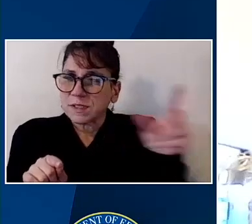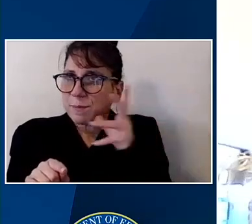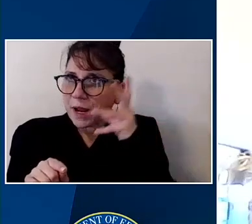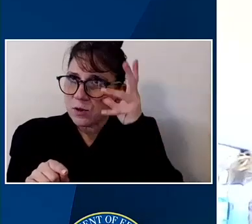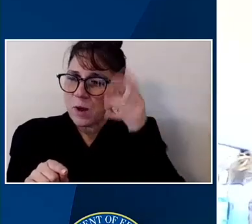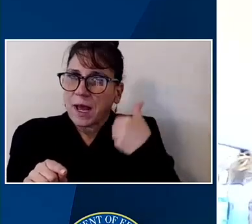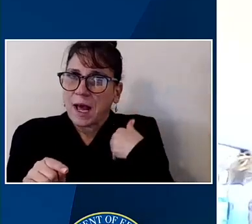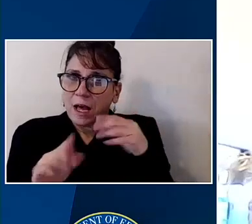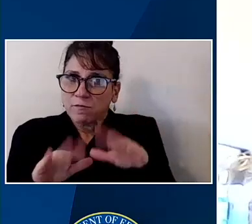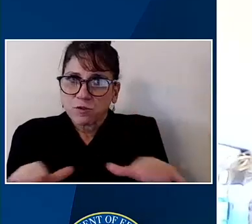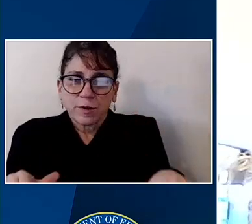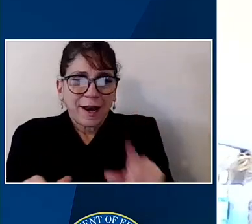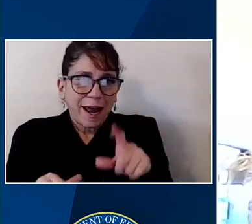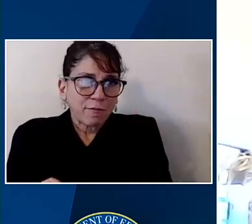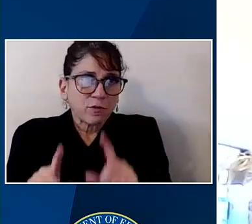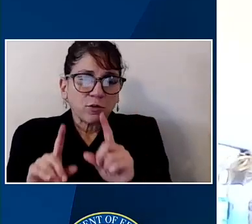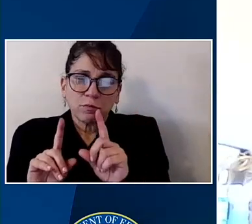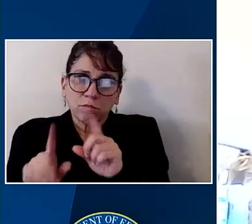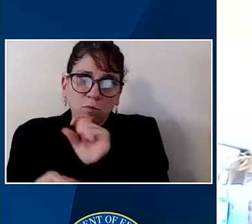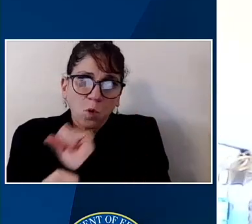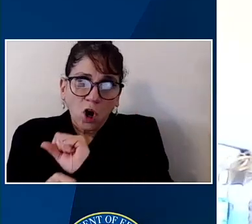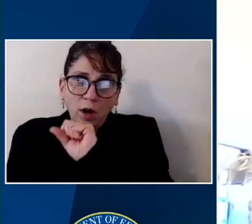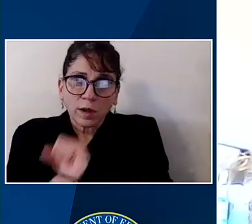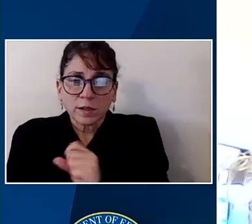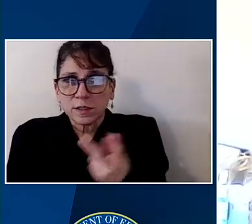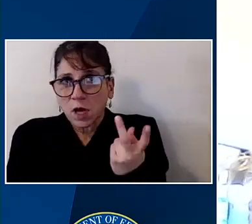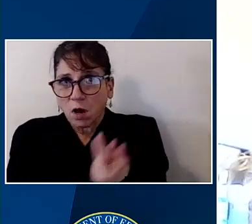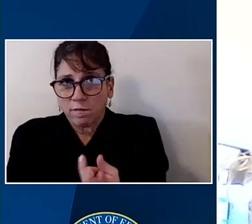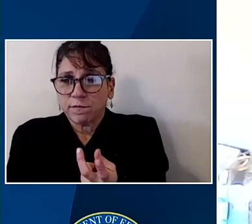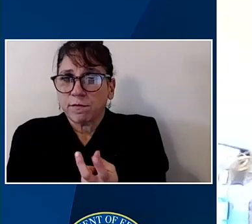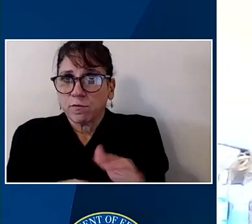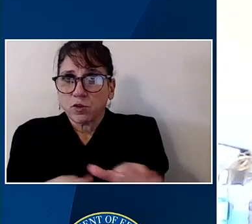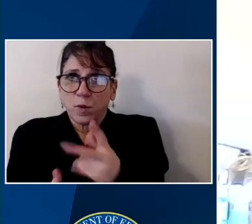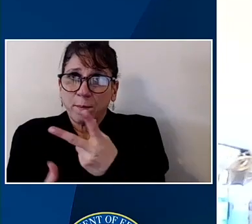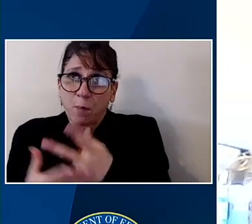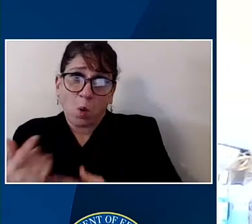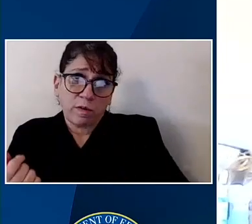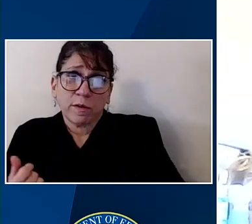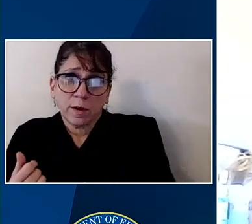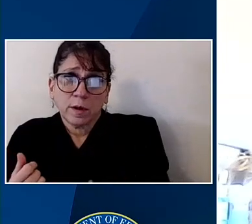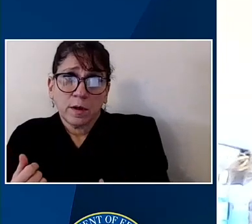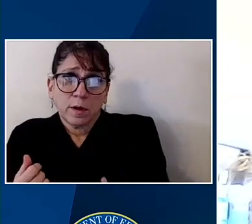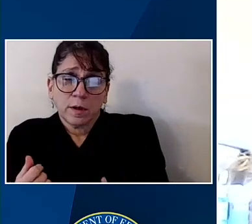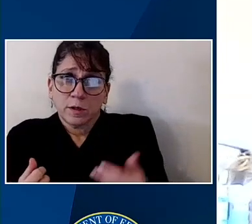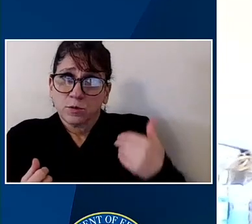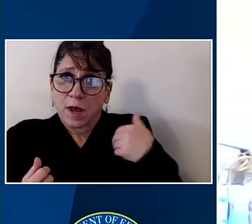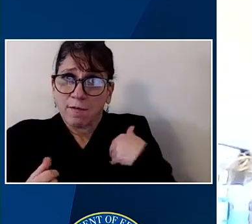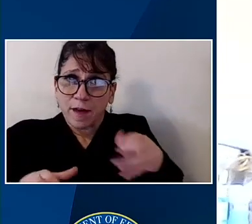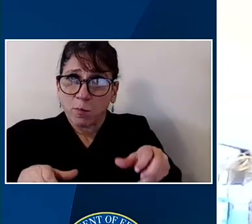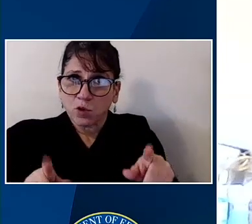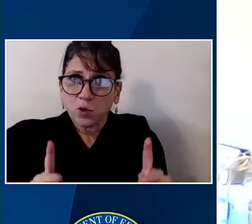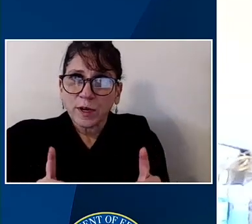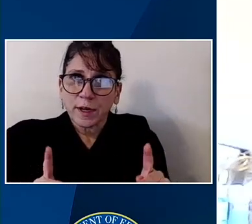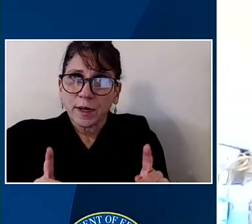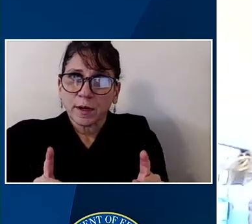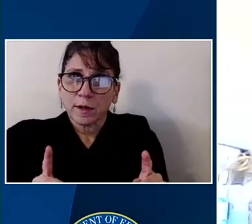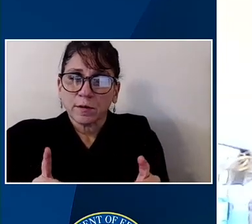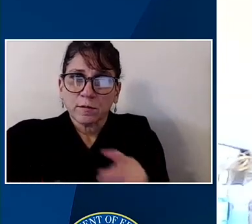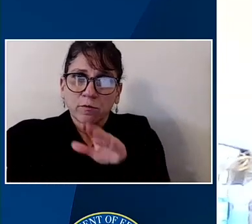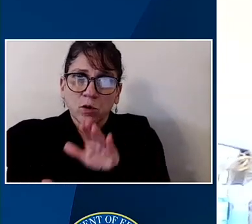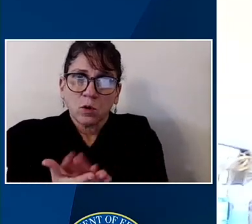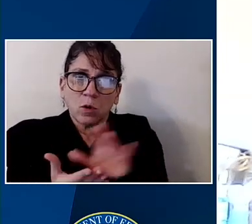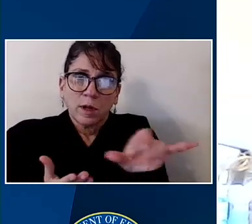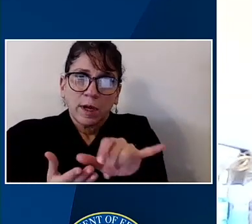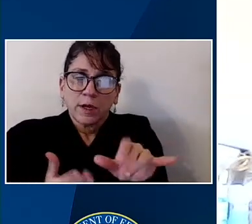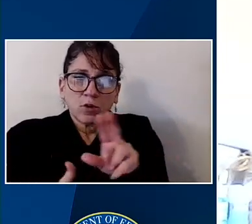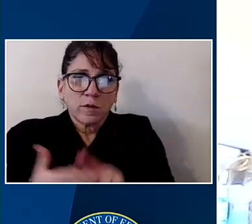children, have to work, and it was difficult for doing both. So having the opportunity, such schools like the University